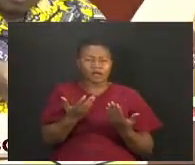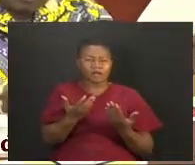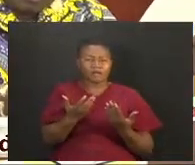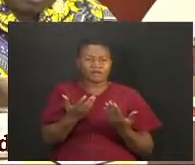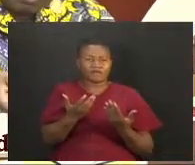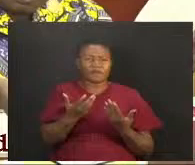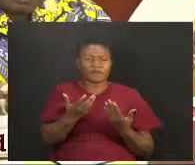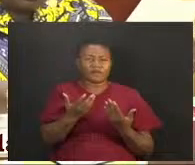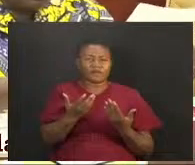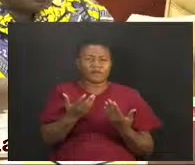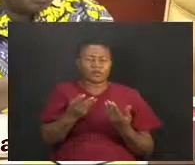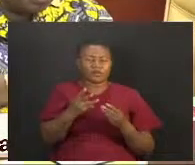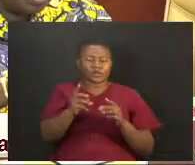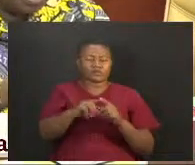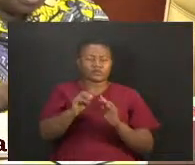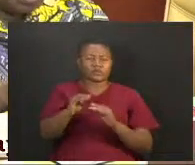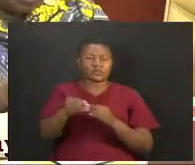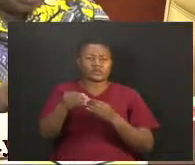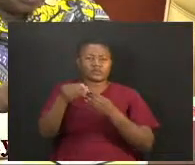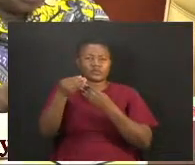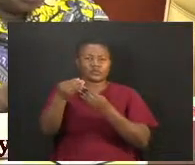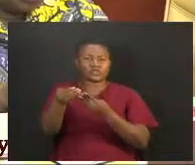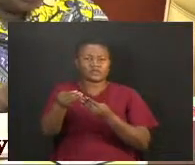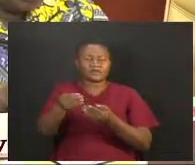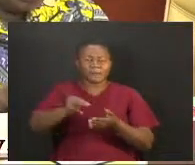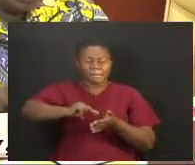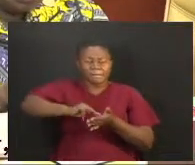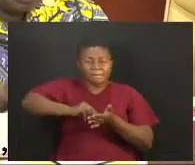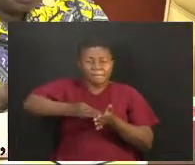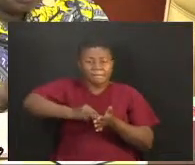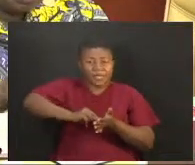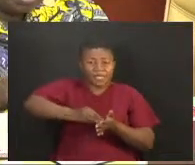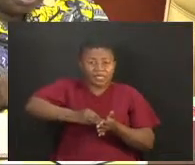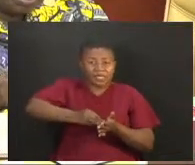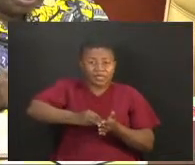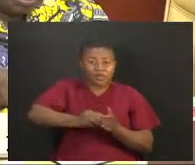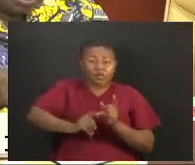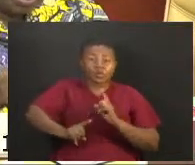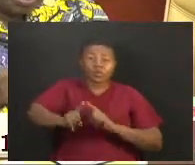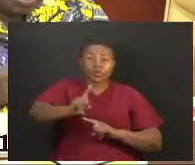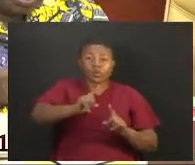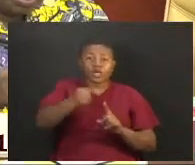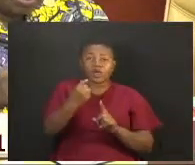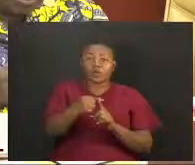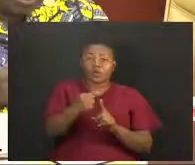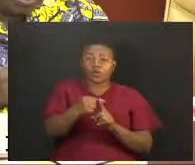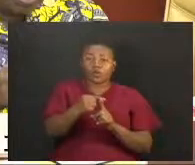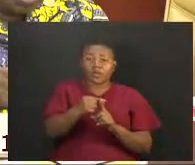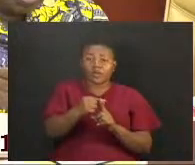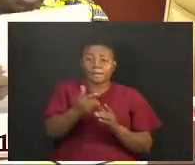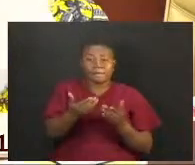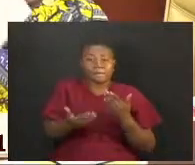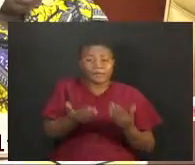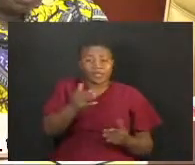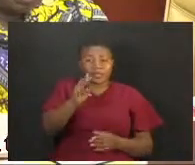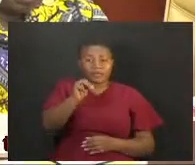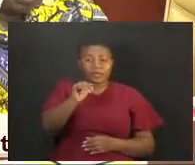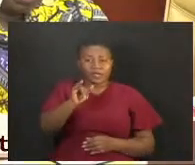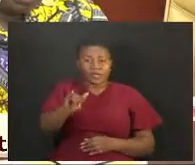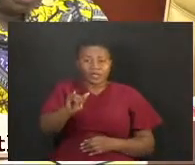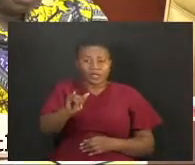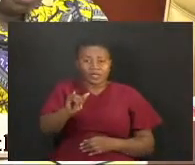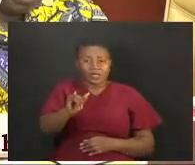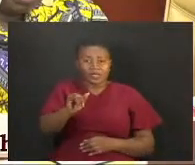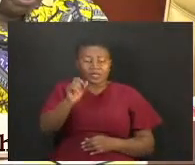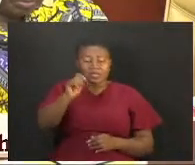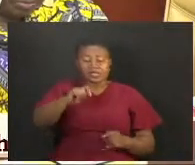a contextual interpretation where may is placed to mean shall. Yes,